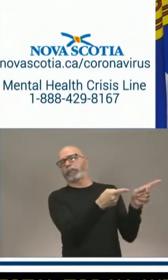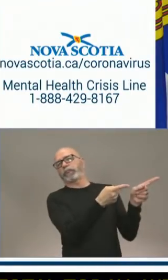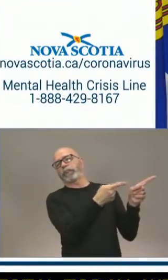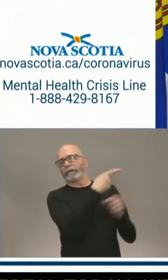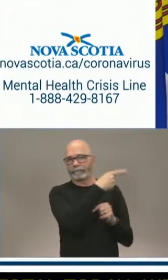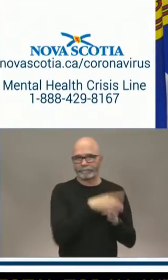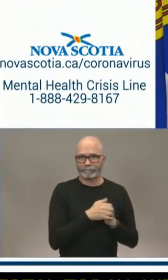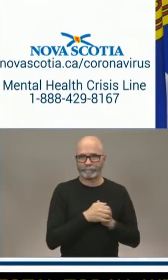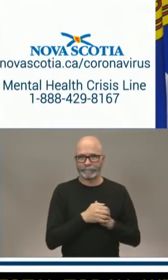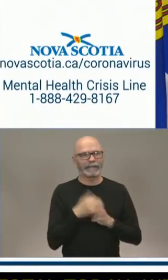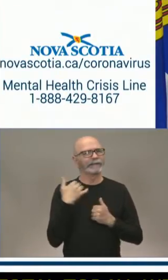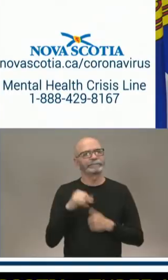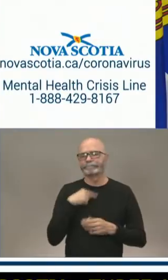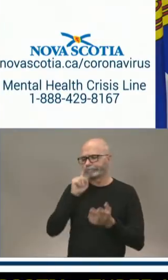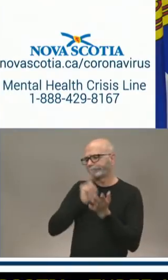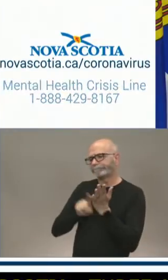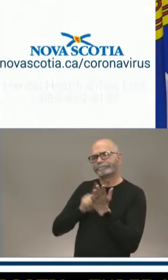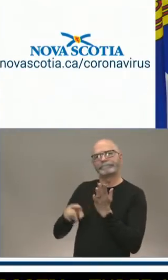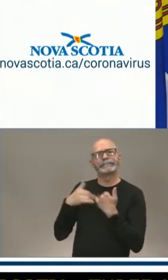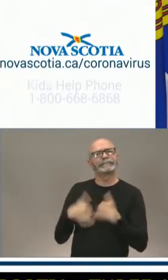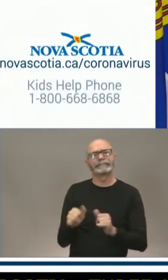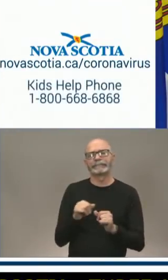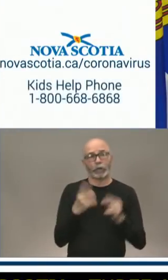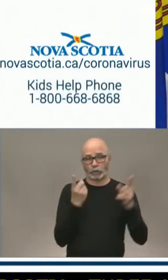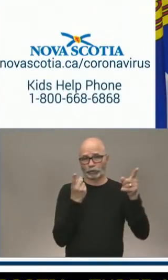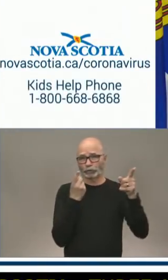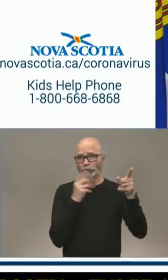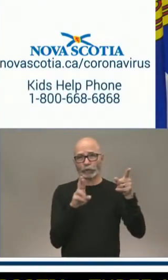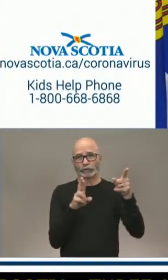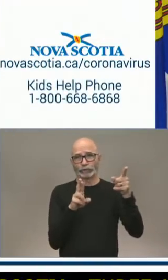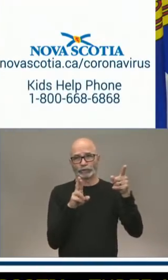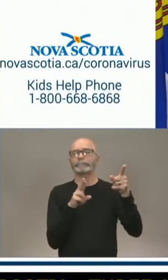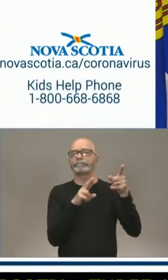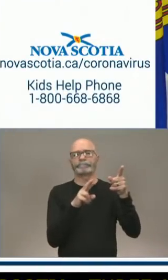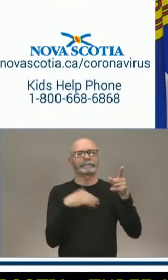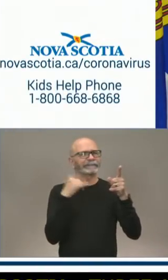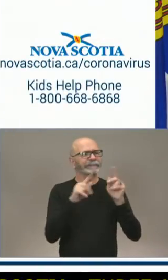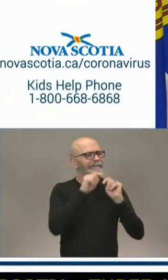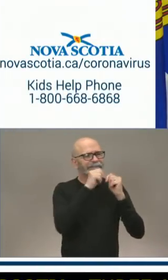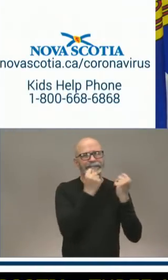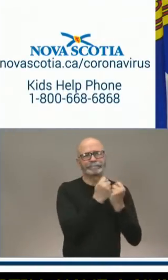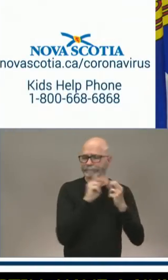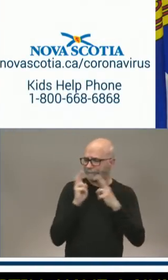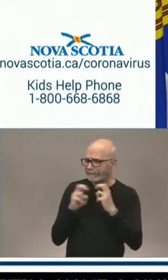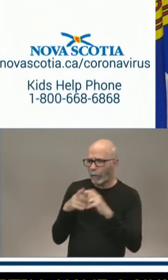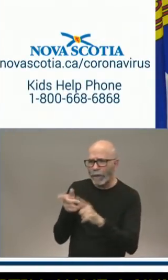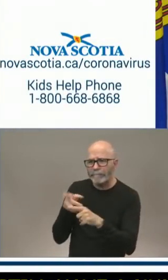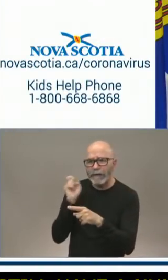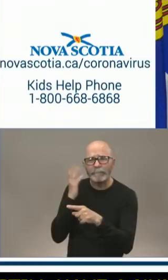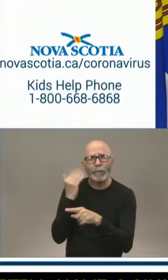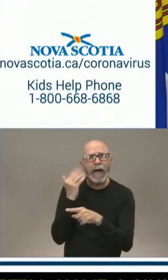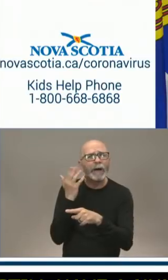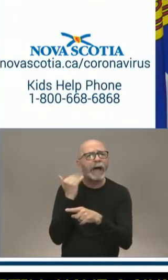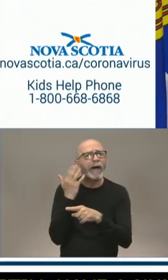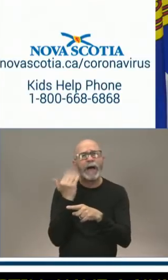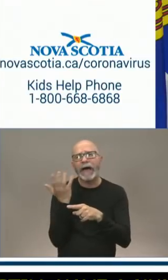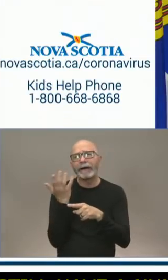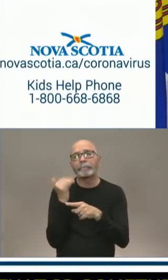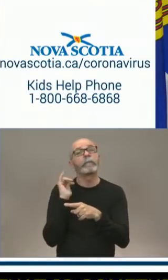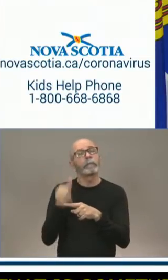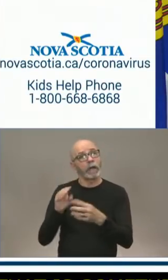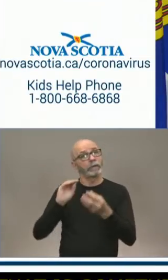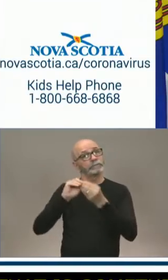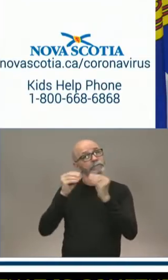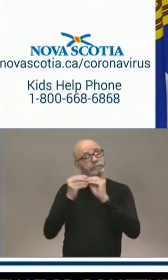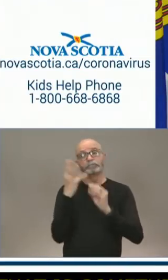something Dr. Strang and his team are working on closely. While our case numbers are staying low, the cases without a known source of infection